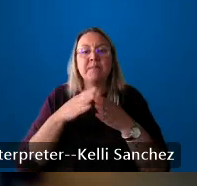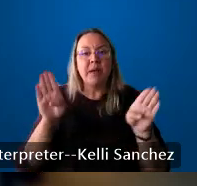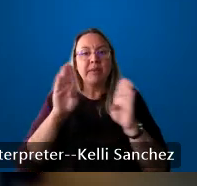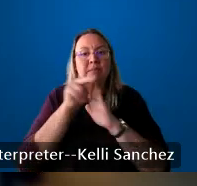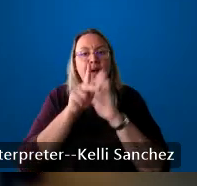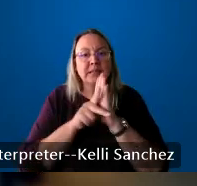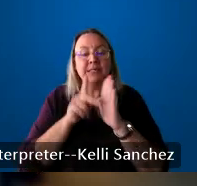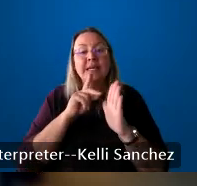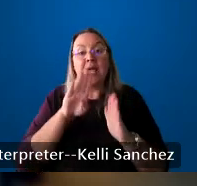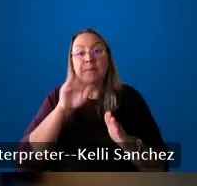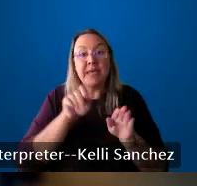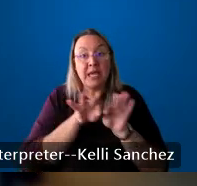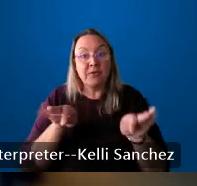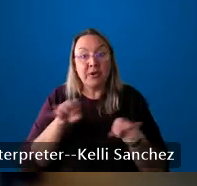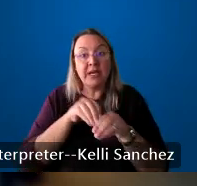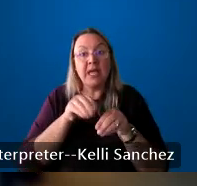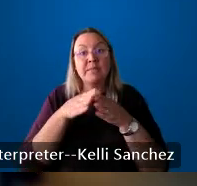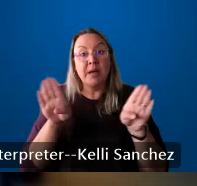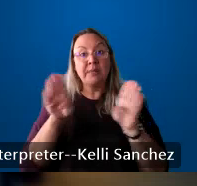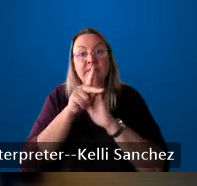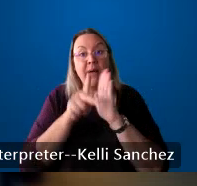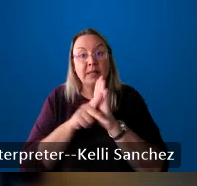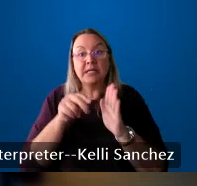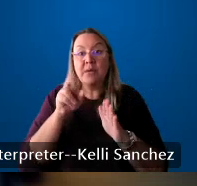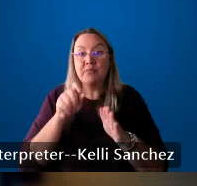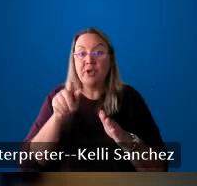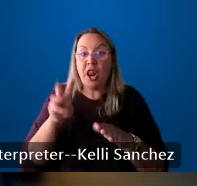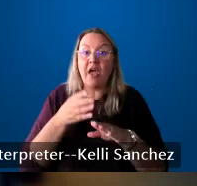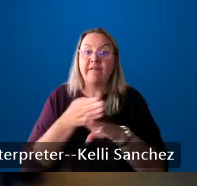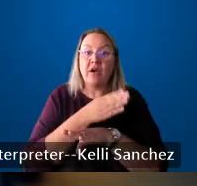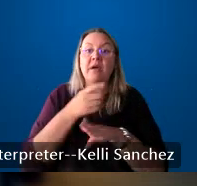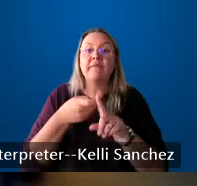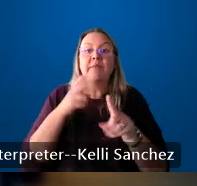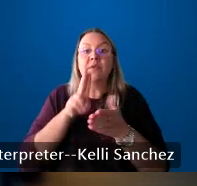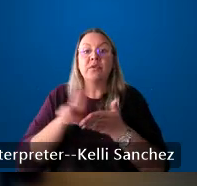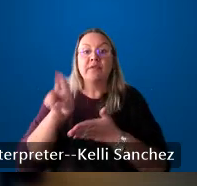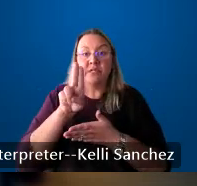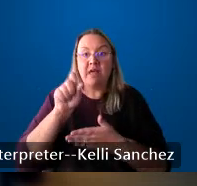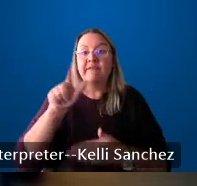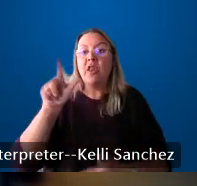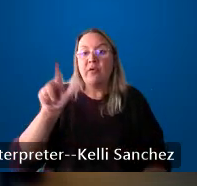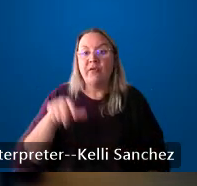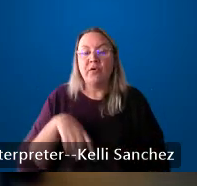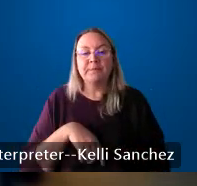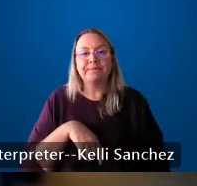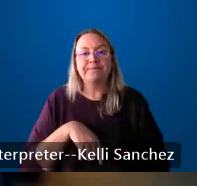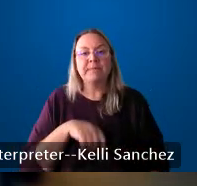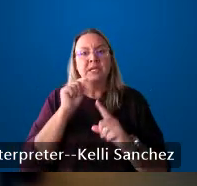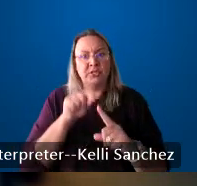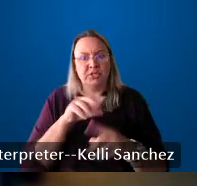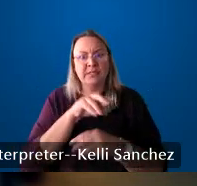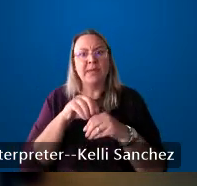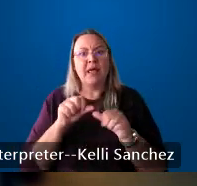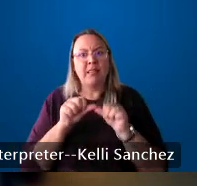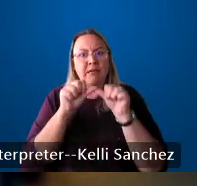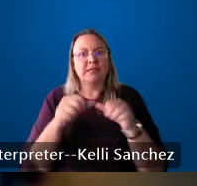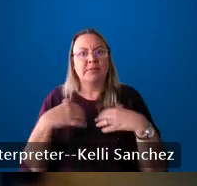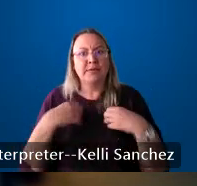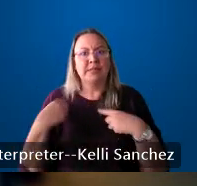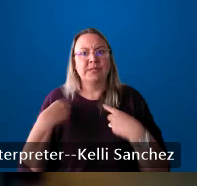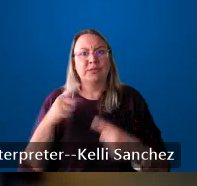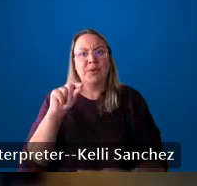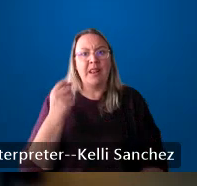and a bachelor's degree in public policy and pre-law from the University of Louisville. As a person in long-term recovery since 2011,